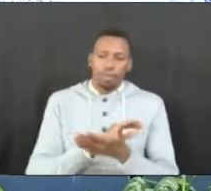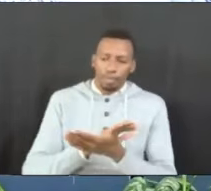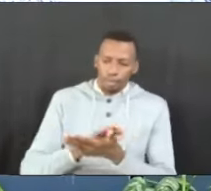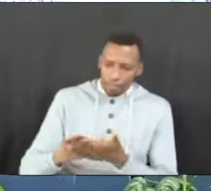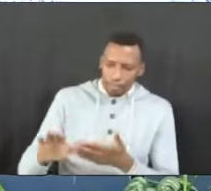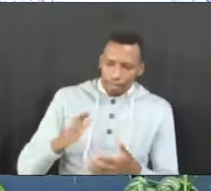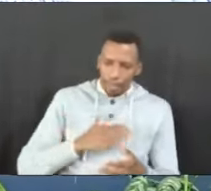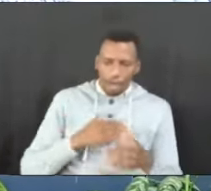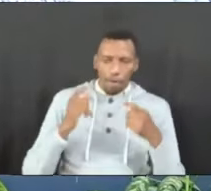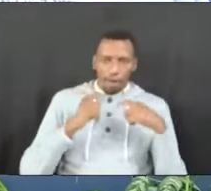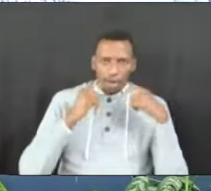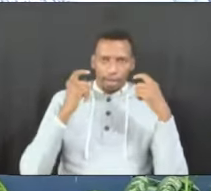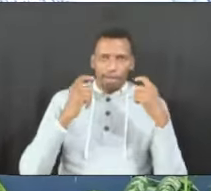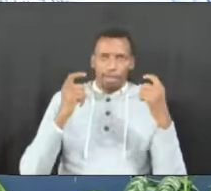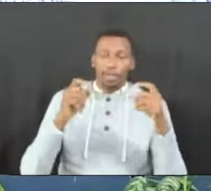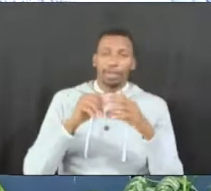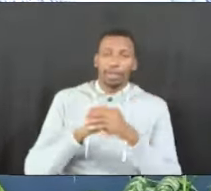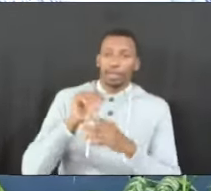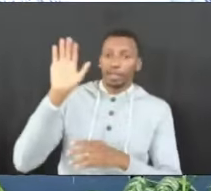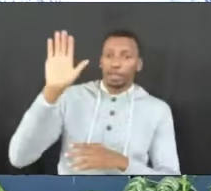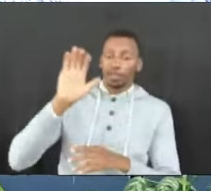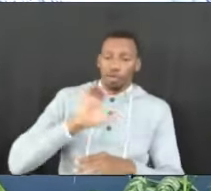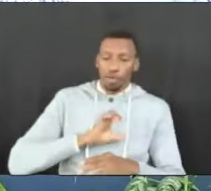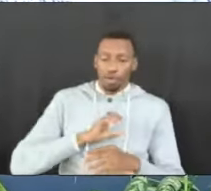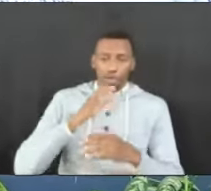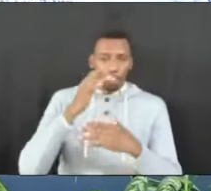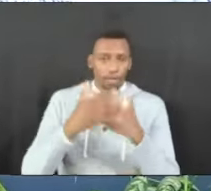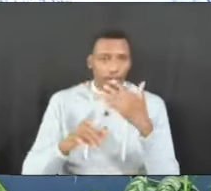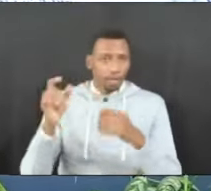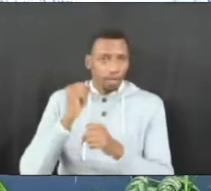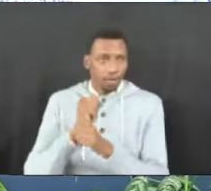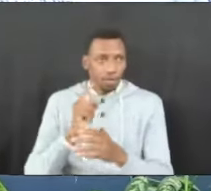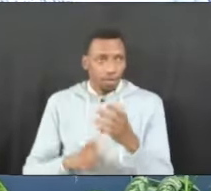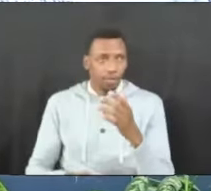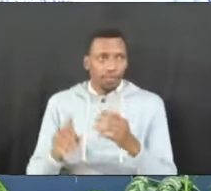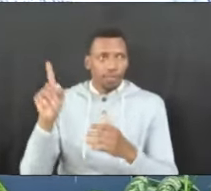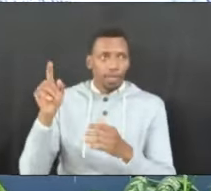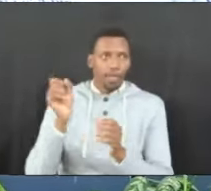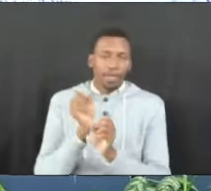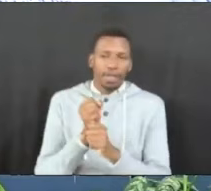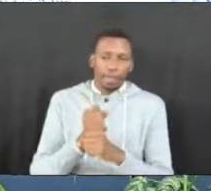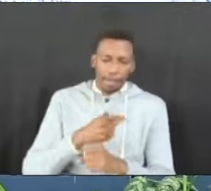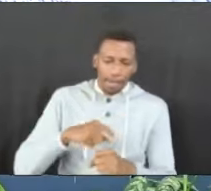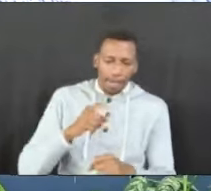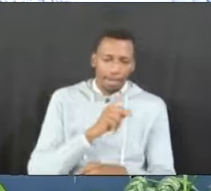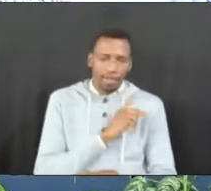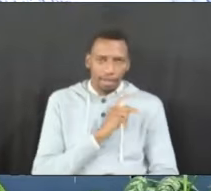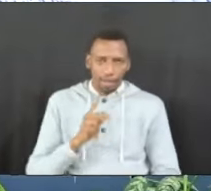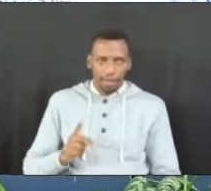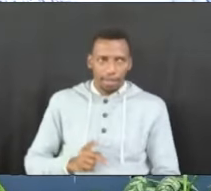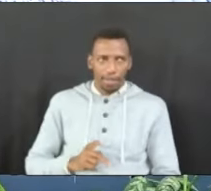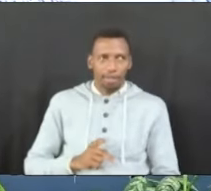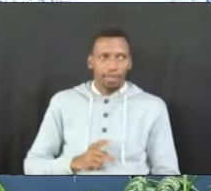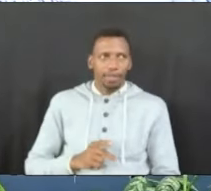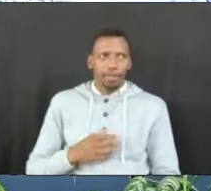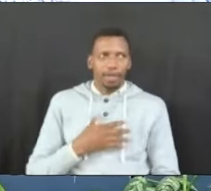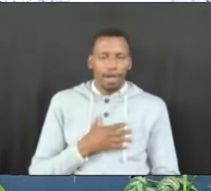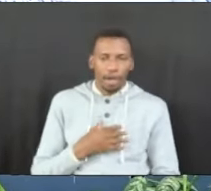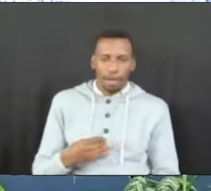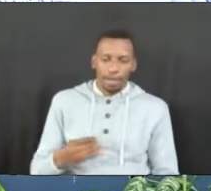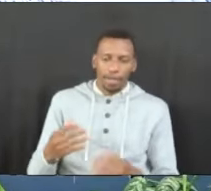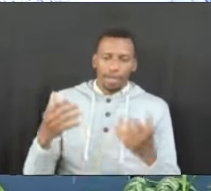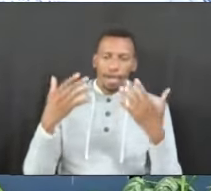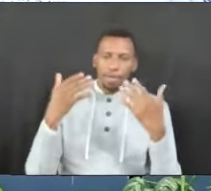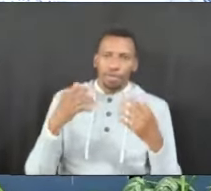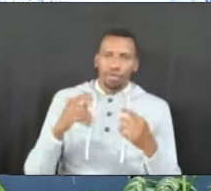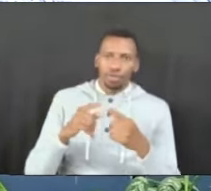sins in his own blood. And what did he do for us? He made us kings and priests to our